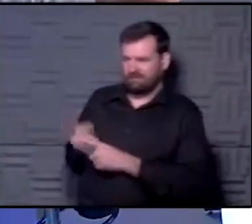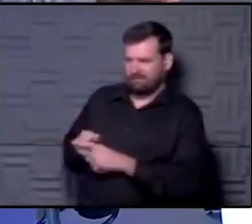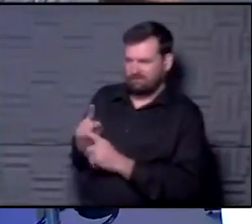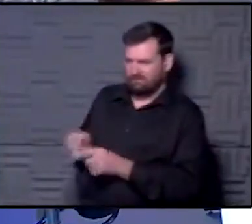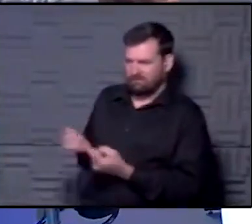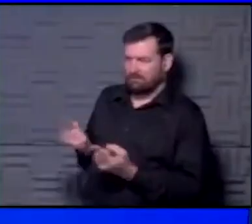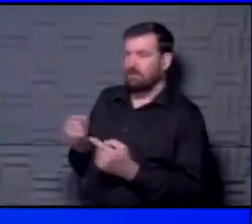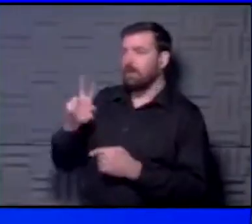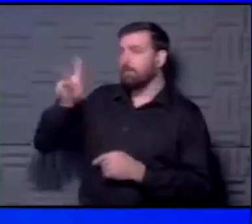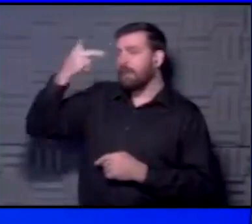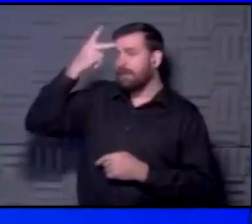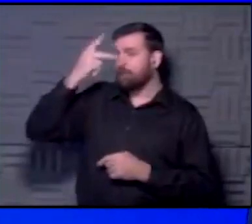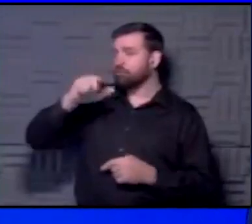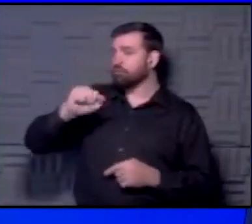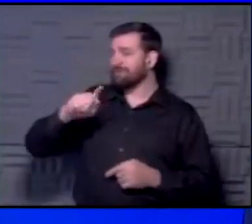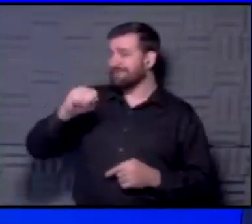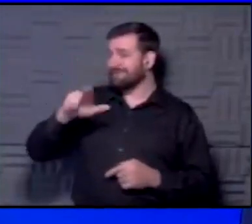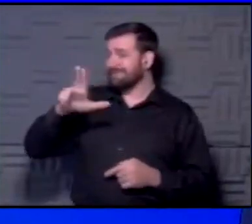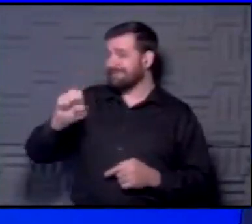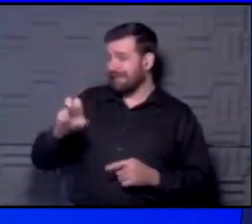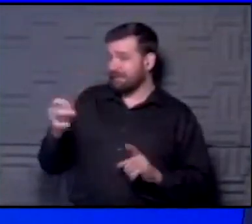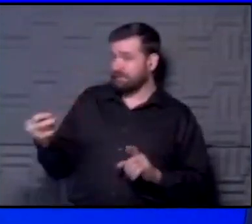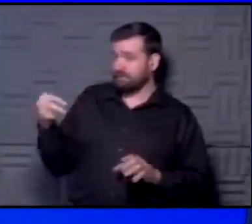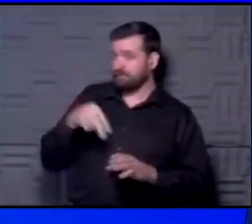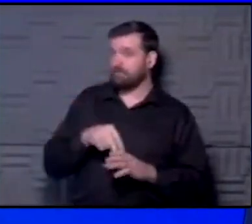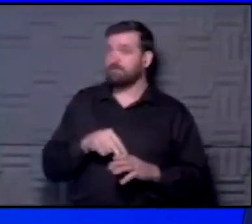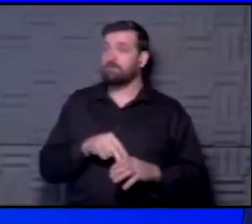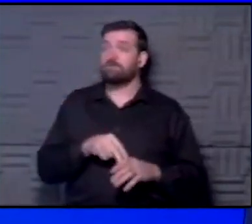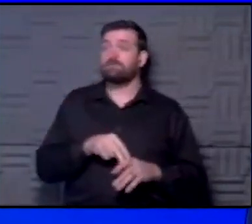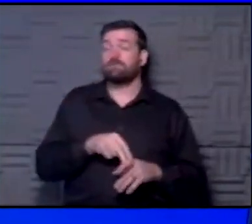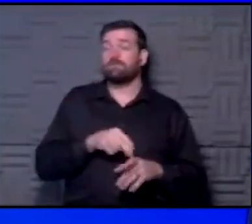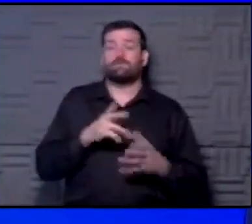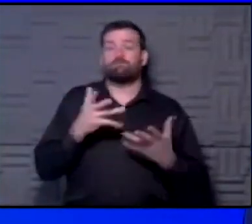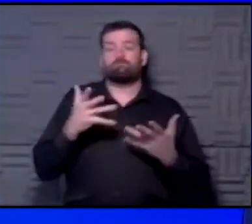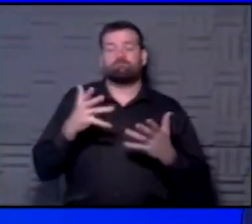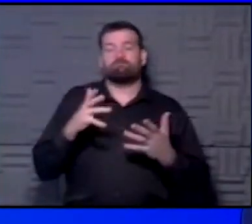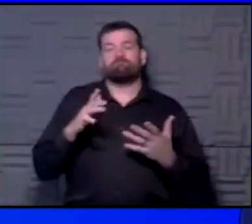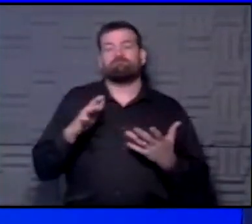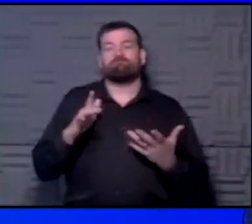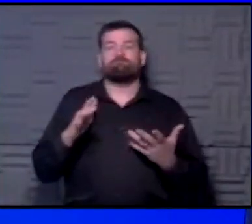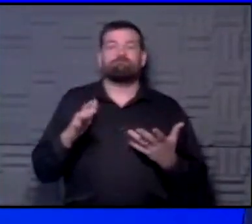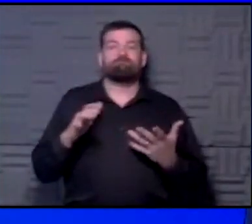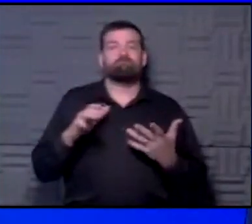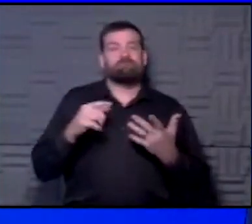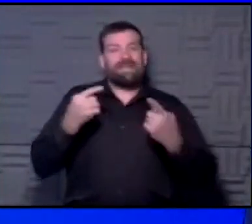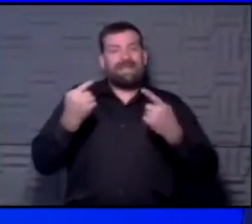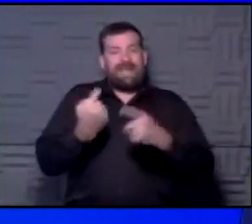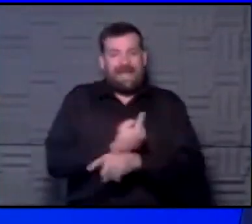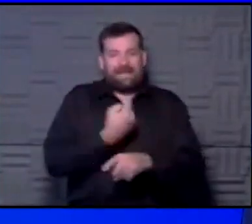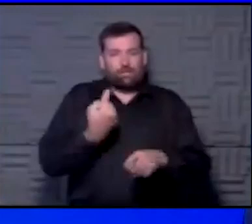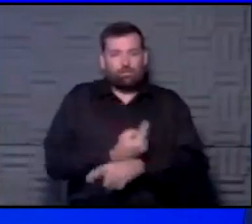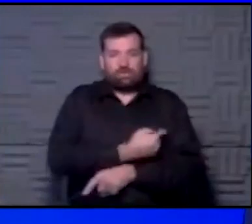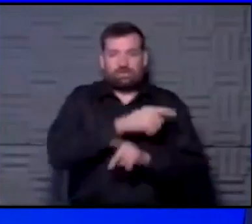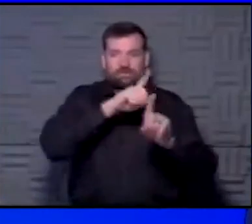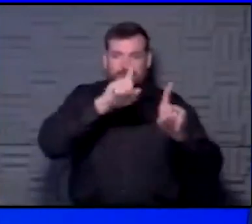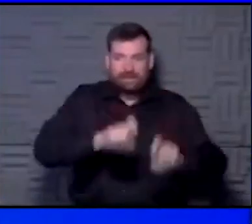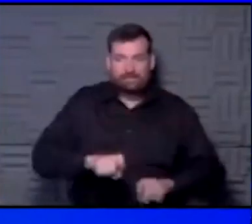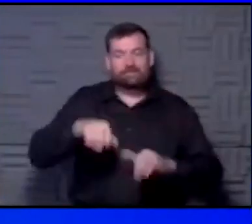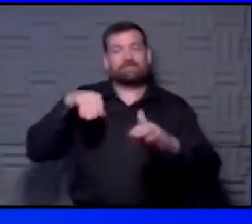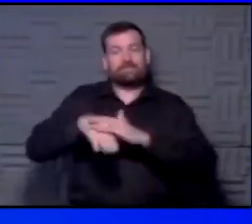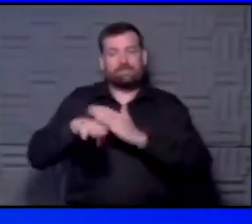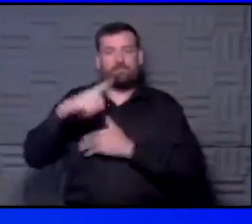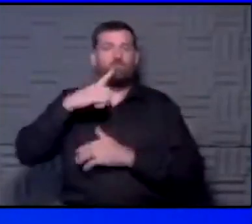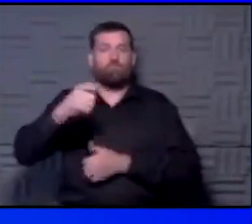as a political stance, I think one could take, instead of a chicken in every pot, would be accurate testing accessible for